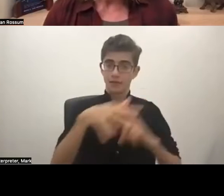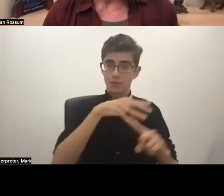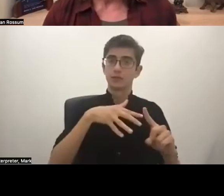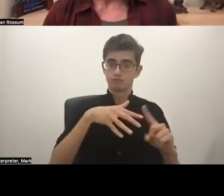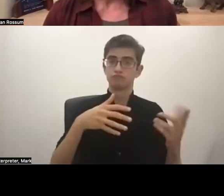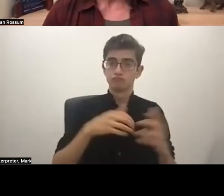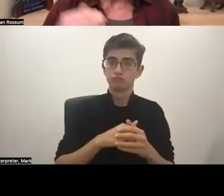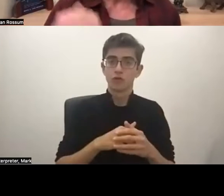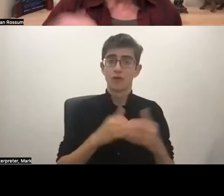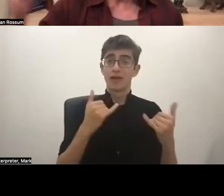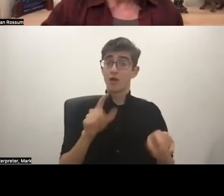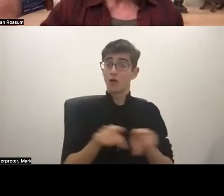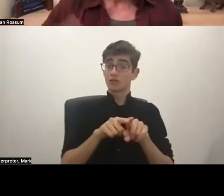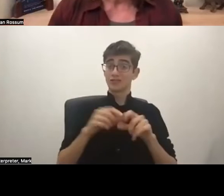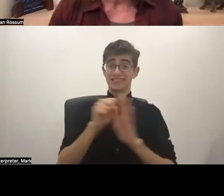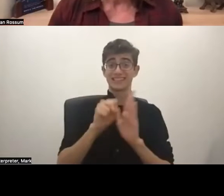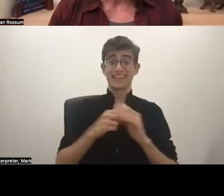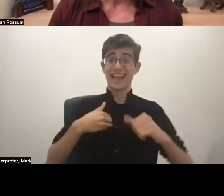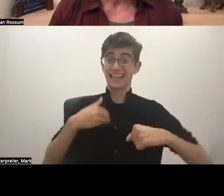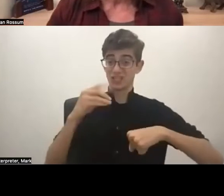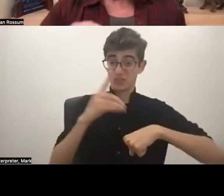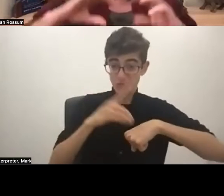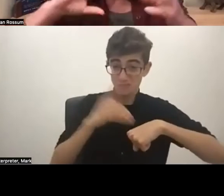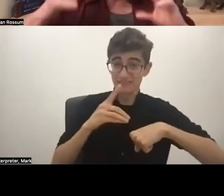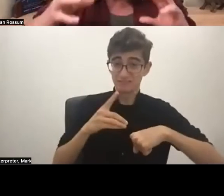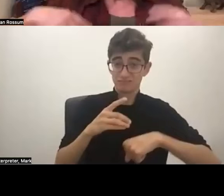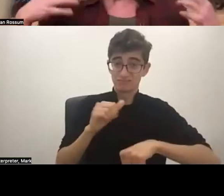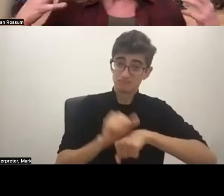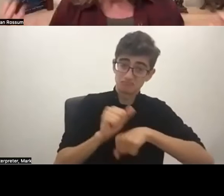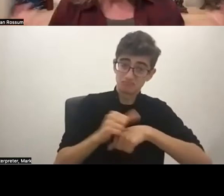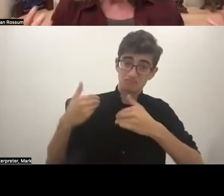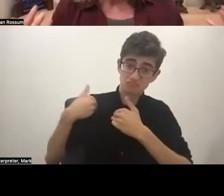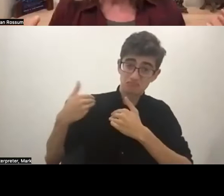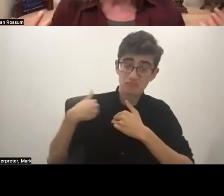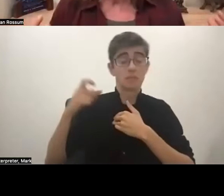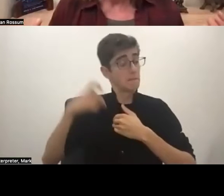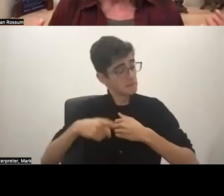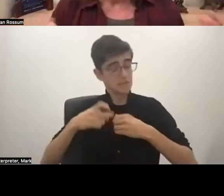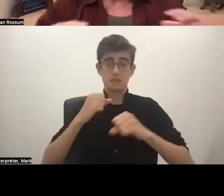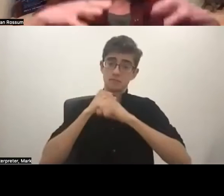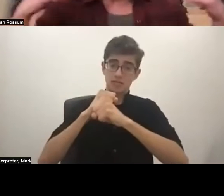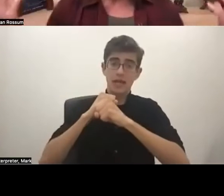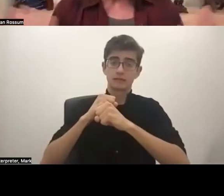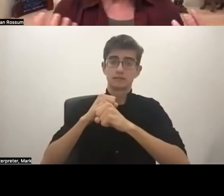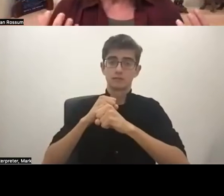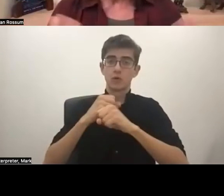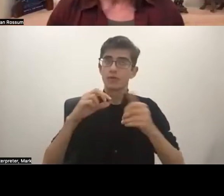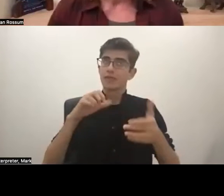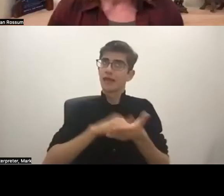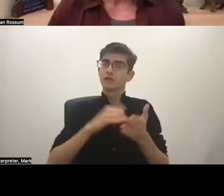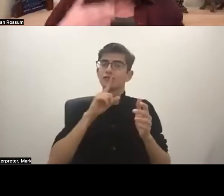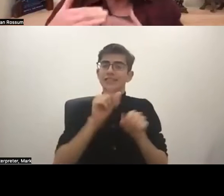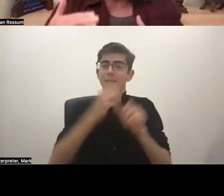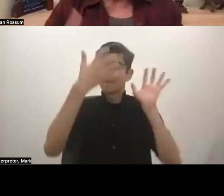natural resources of the state for present and future generations. It's a mind shift. It's very empowering for advocates and reframes